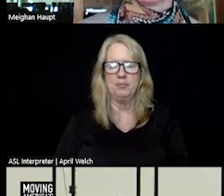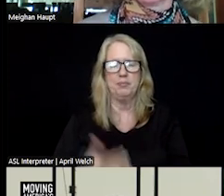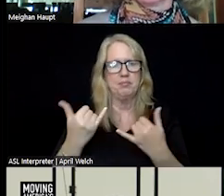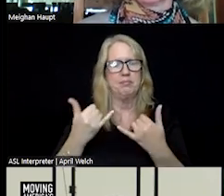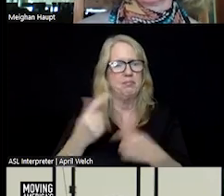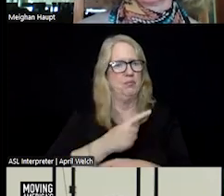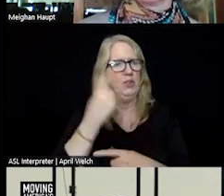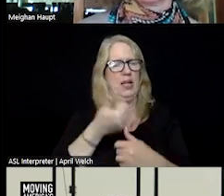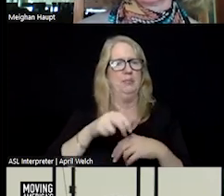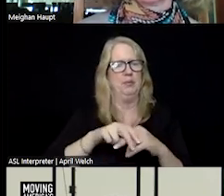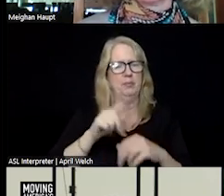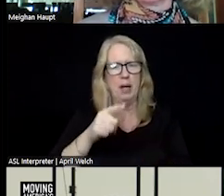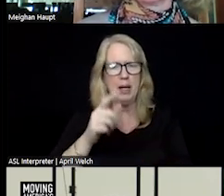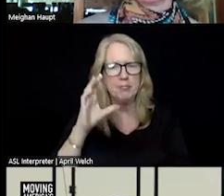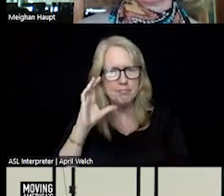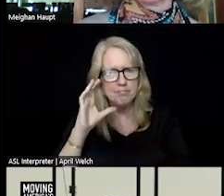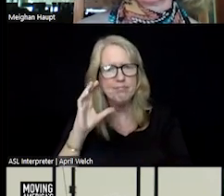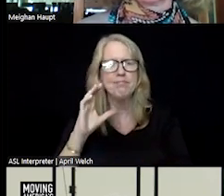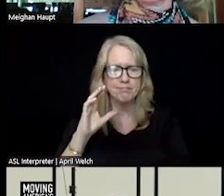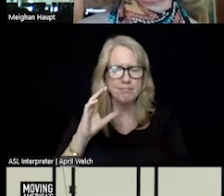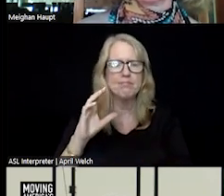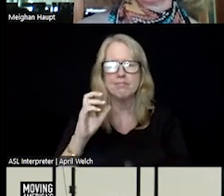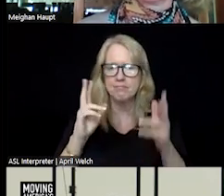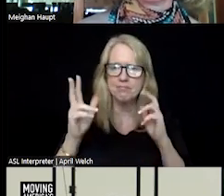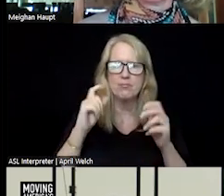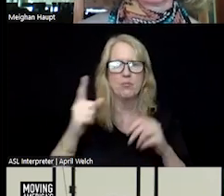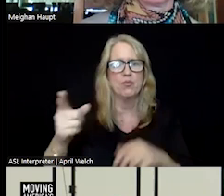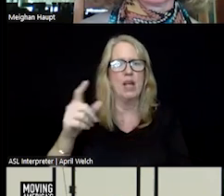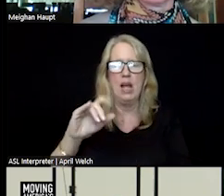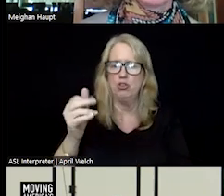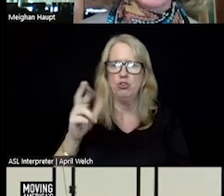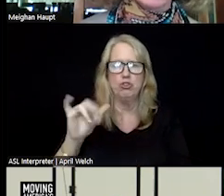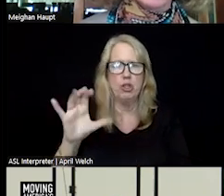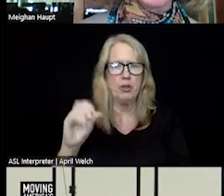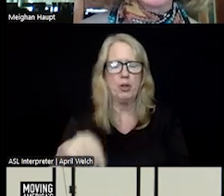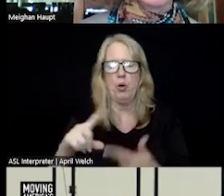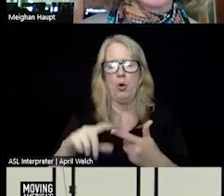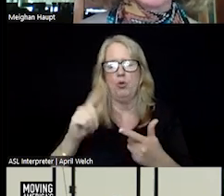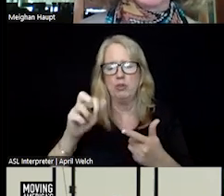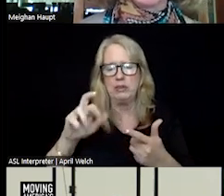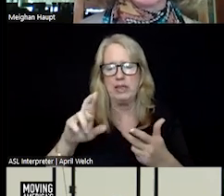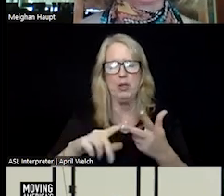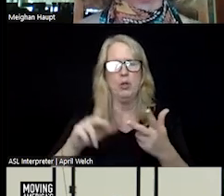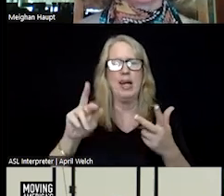and I'm listening to all the speakers, especially Jericho, Taylor, and